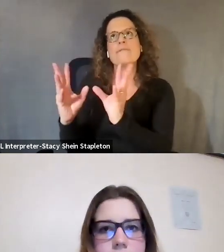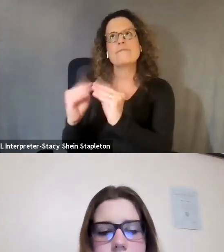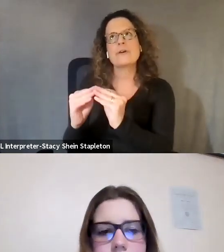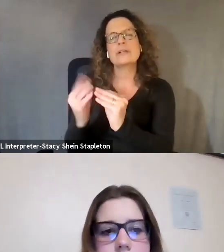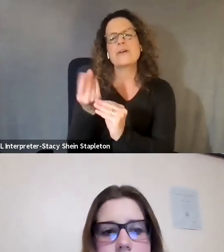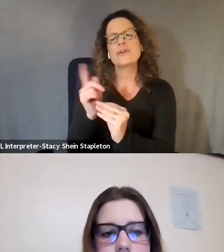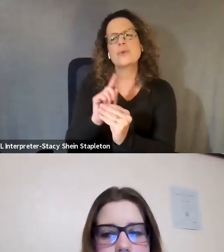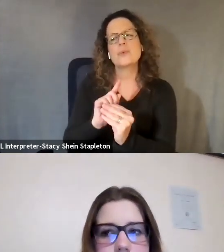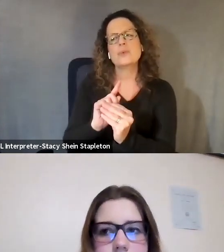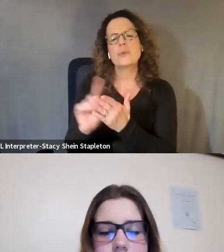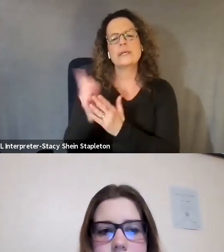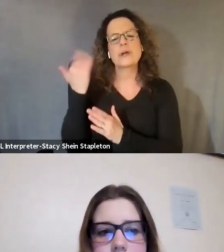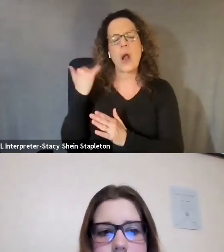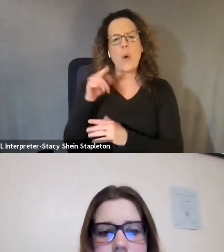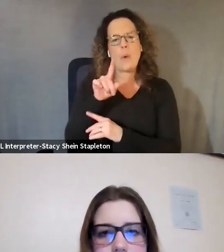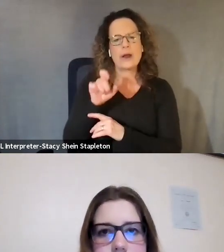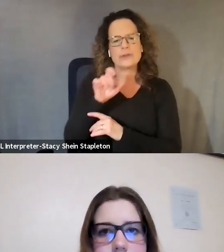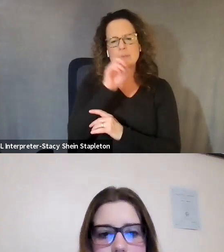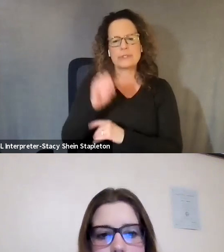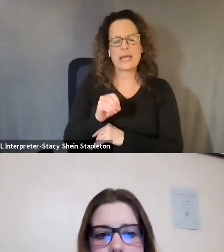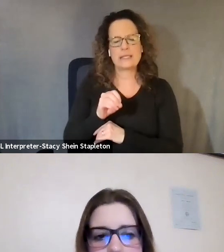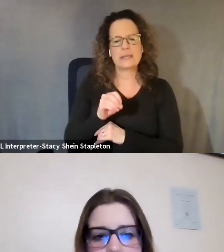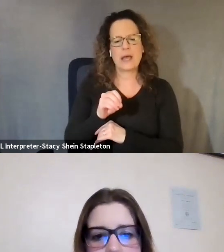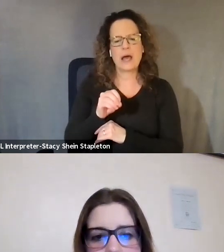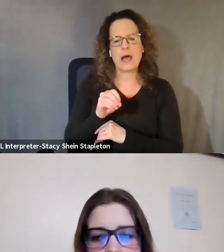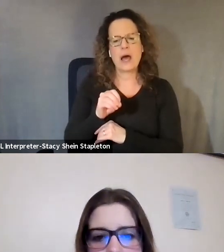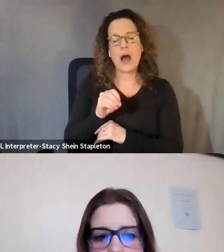weeks ago, and 100% of the Great Lakes fish